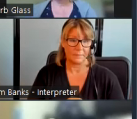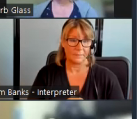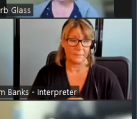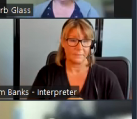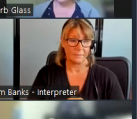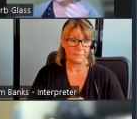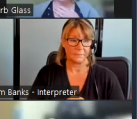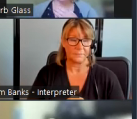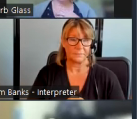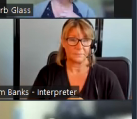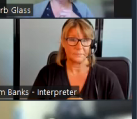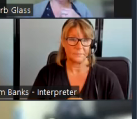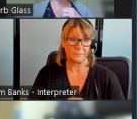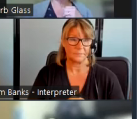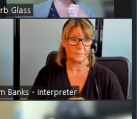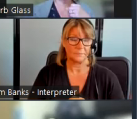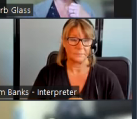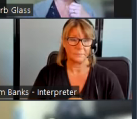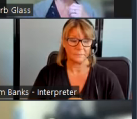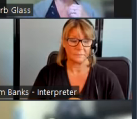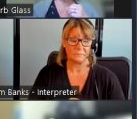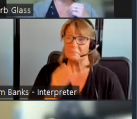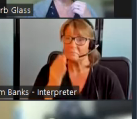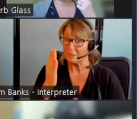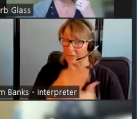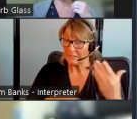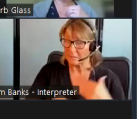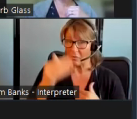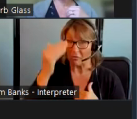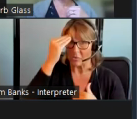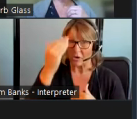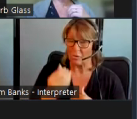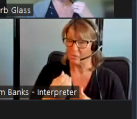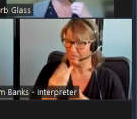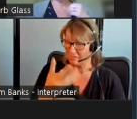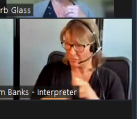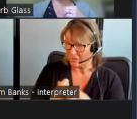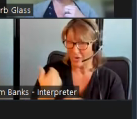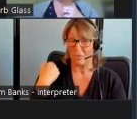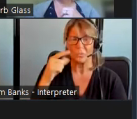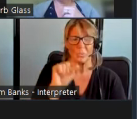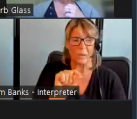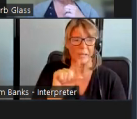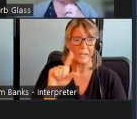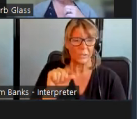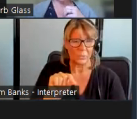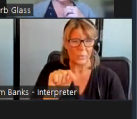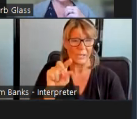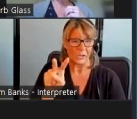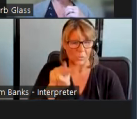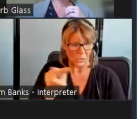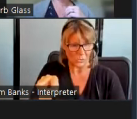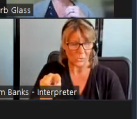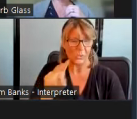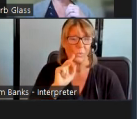You may or may not be aware that a couple of years ago now, in 2022, we published a user